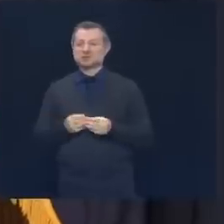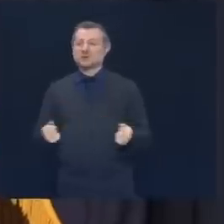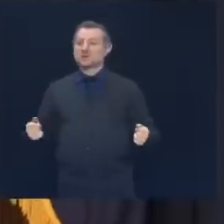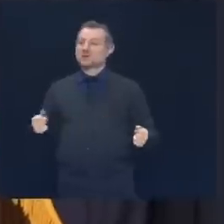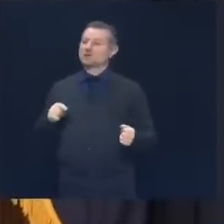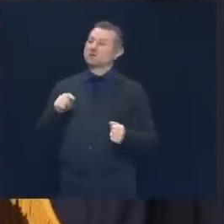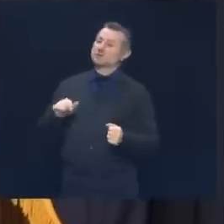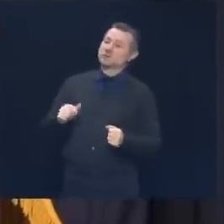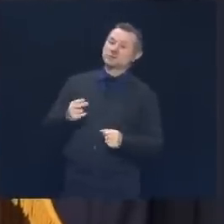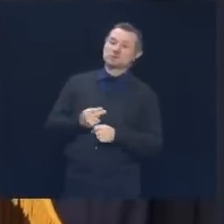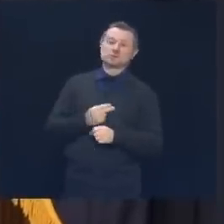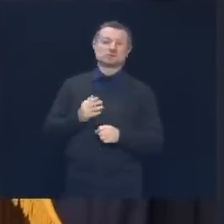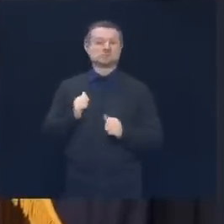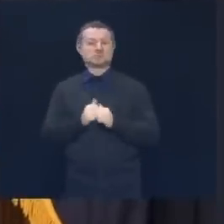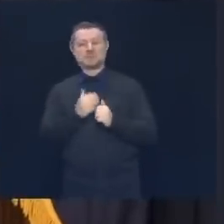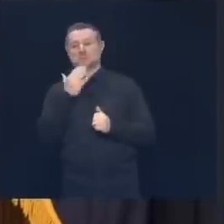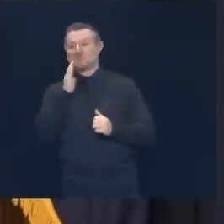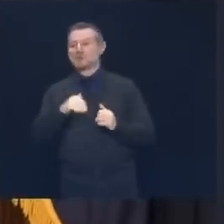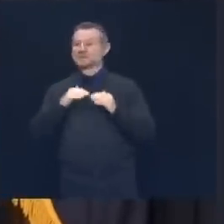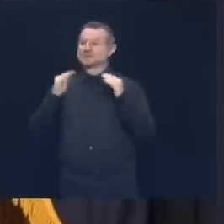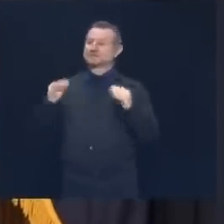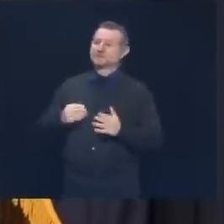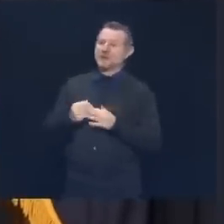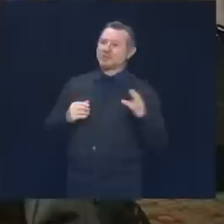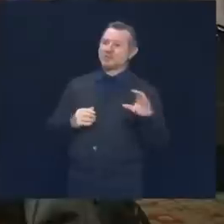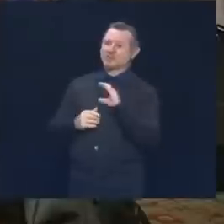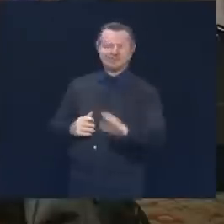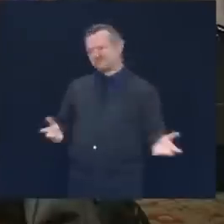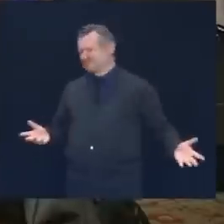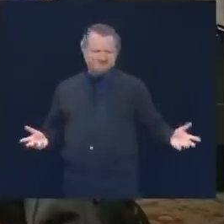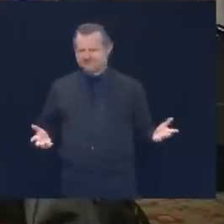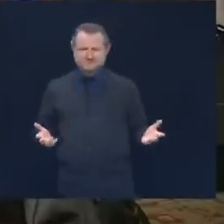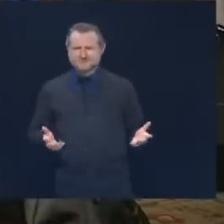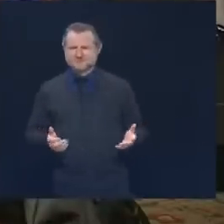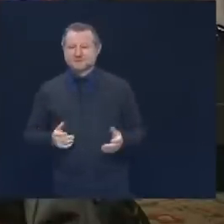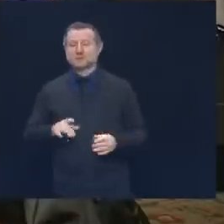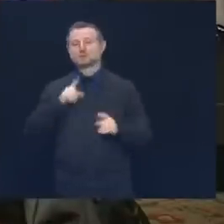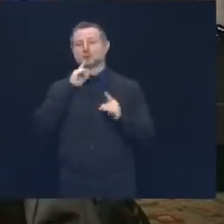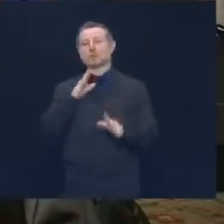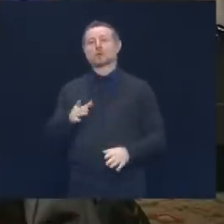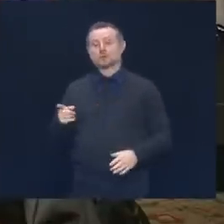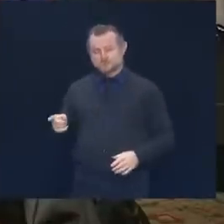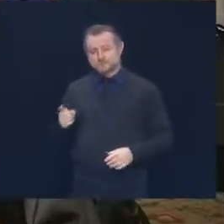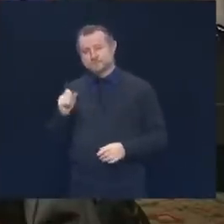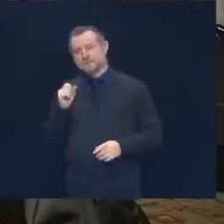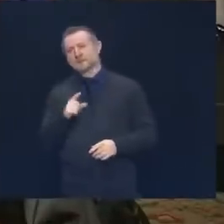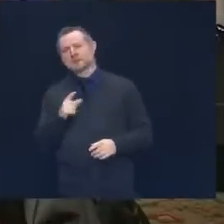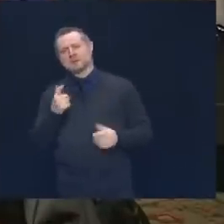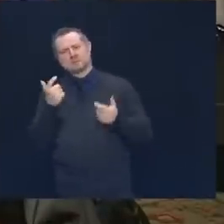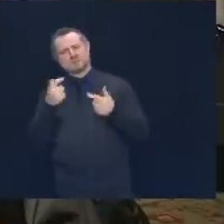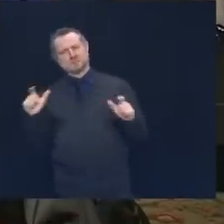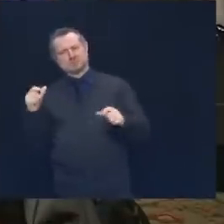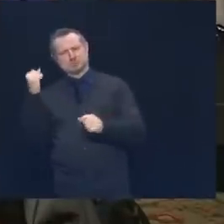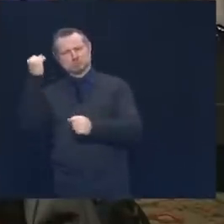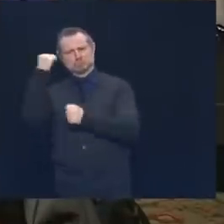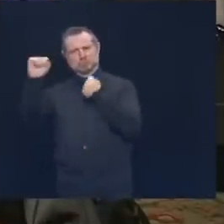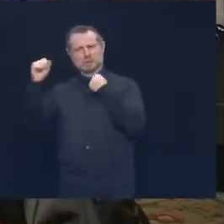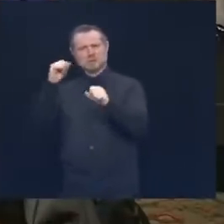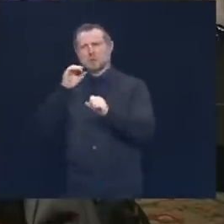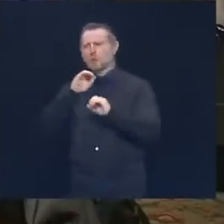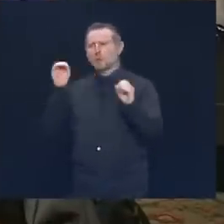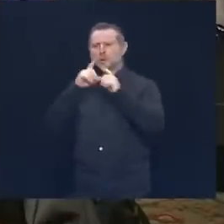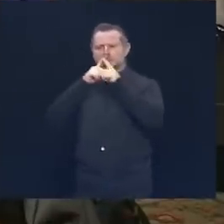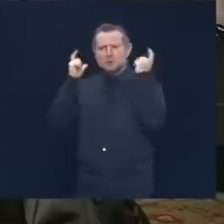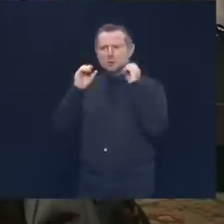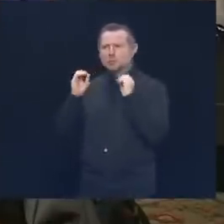or a flawed system with more money. Let's take one more question. Governor, if large maskless political rallies are deemed to be a threat to public health,